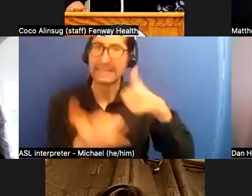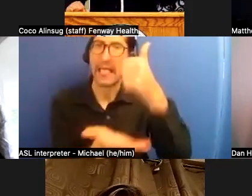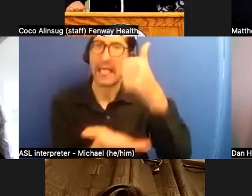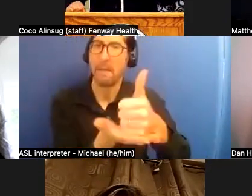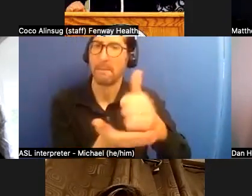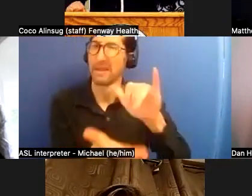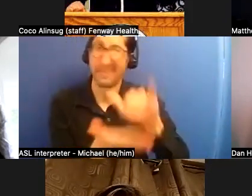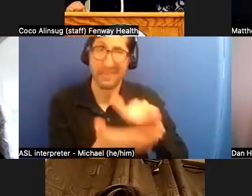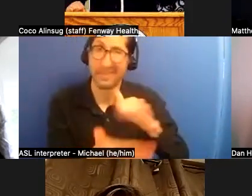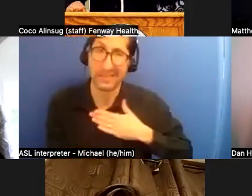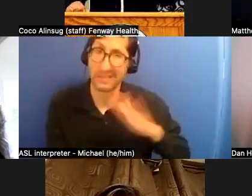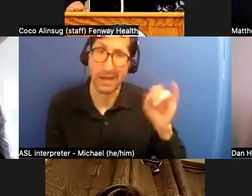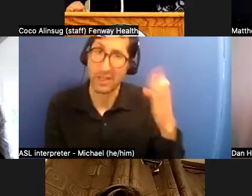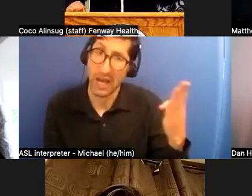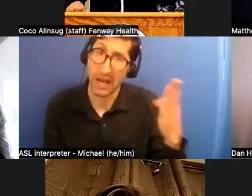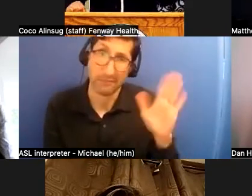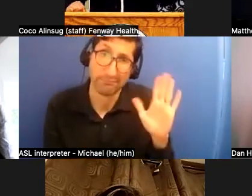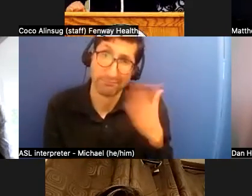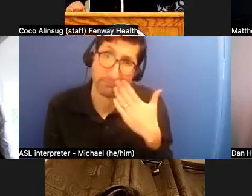thanks.